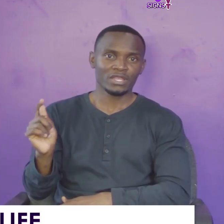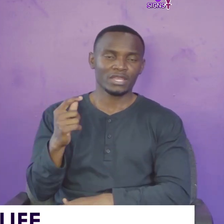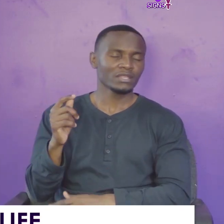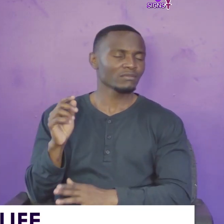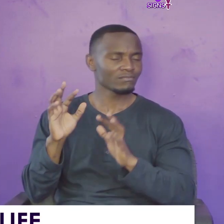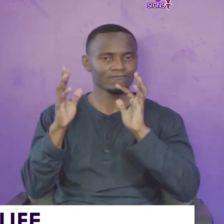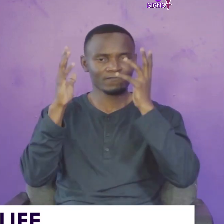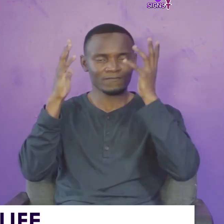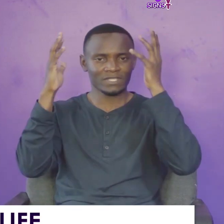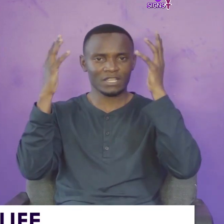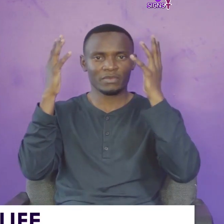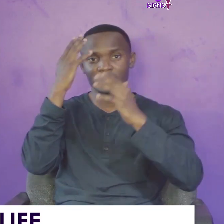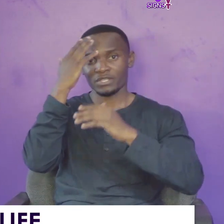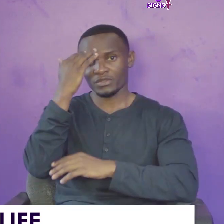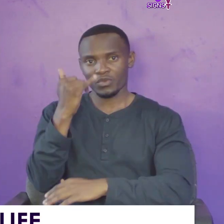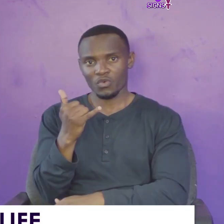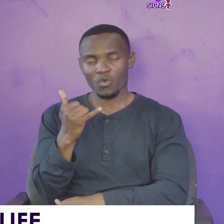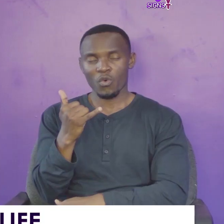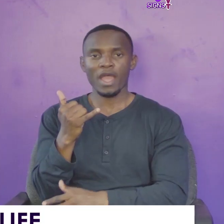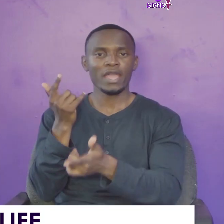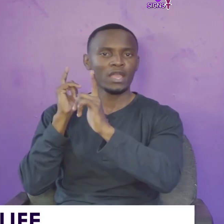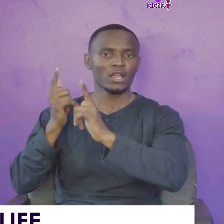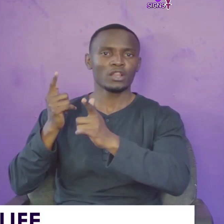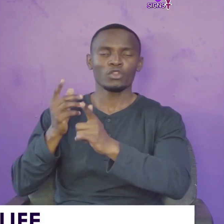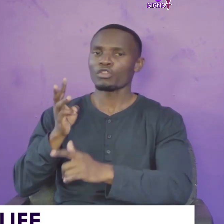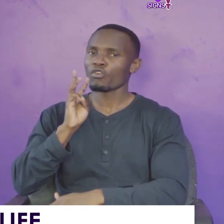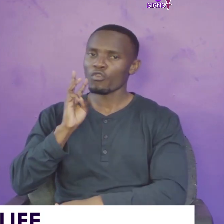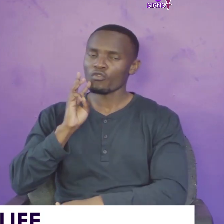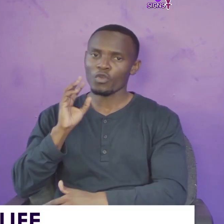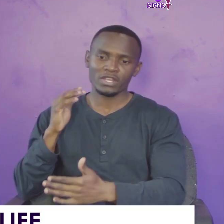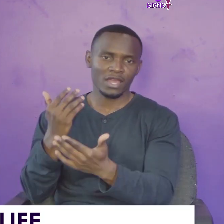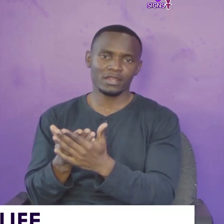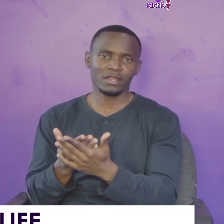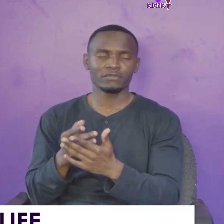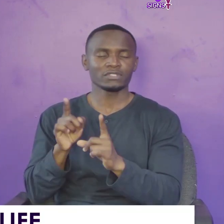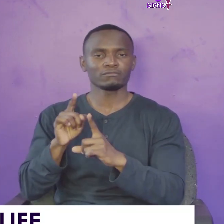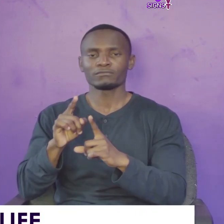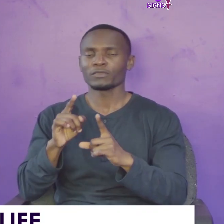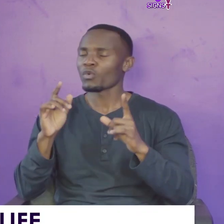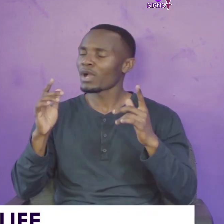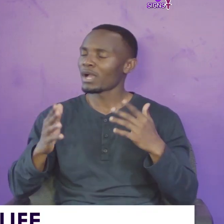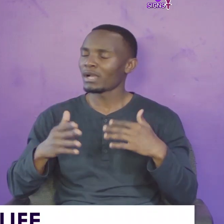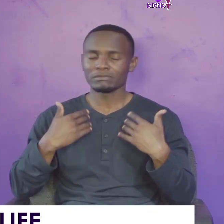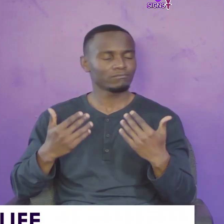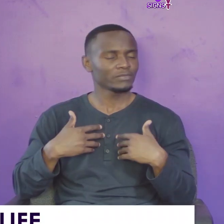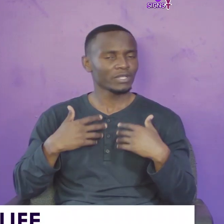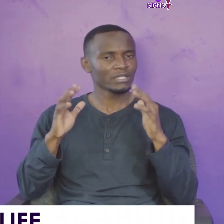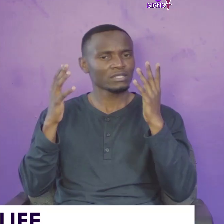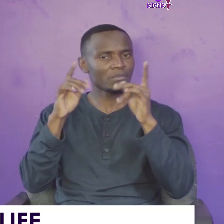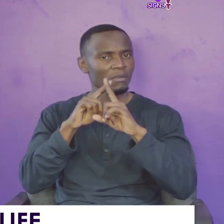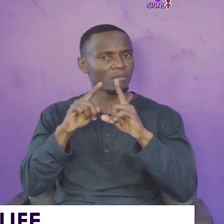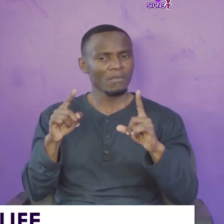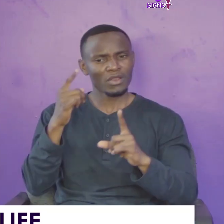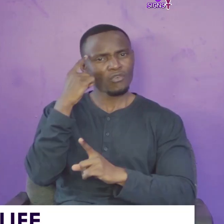celebrating because a lorry of water had come. Yes. And they were celebrating so much. Yet this is